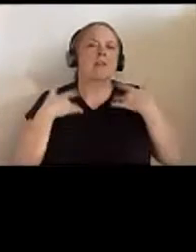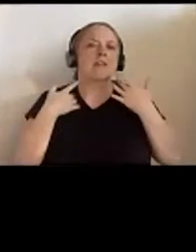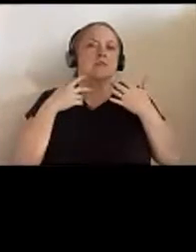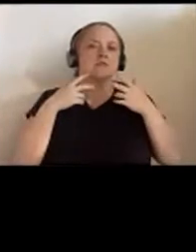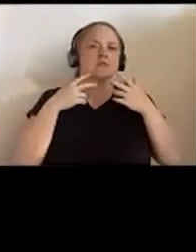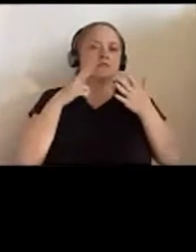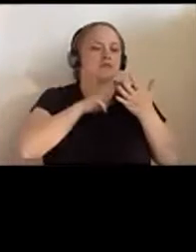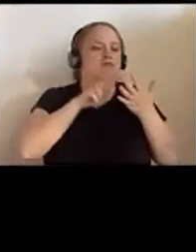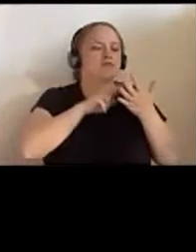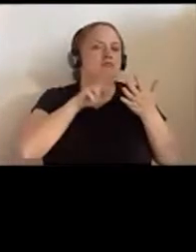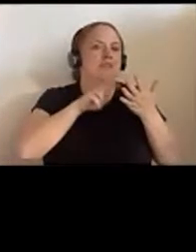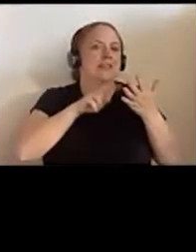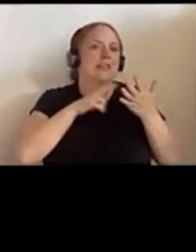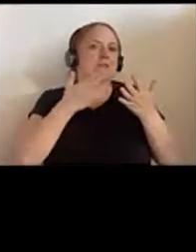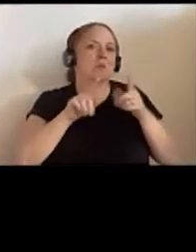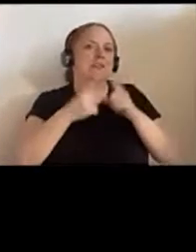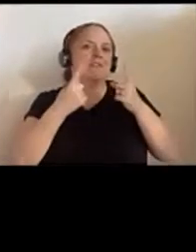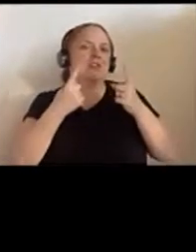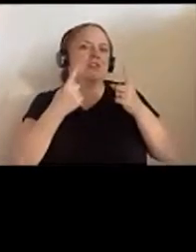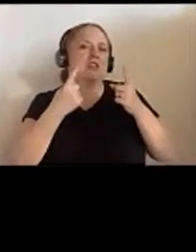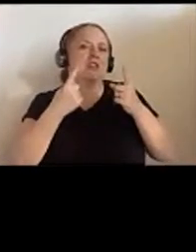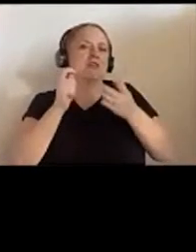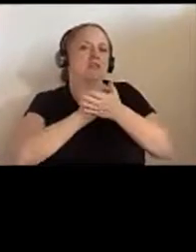you're reading different writers, fictional and